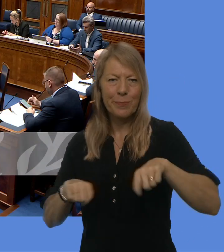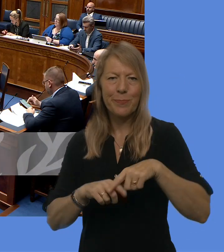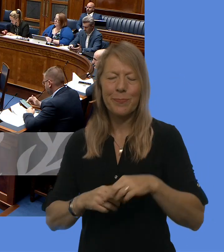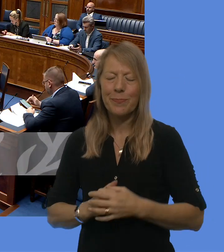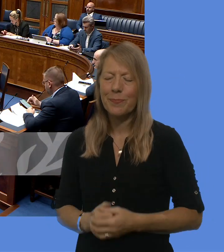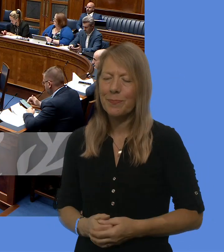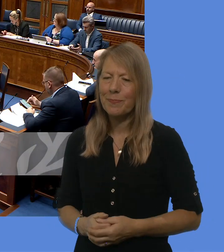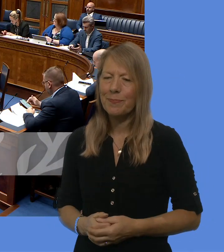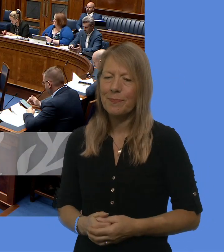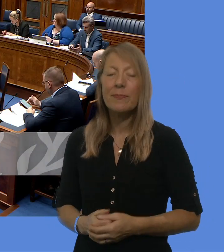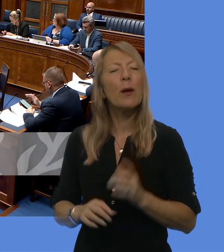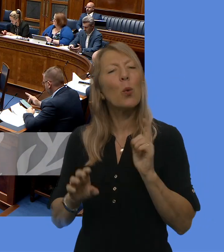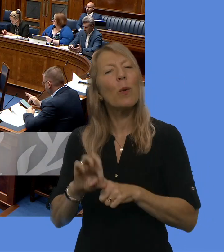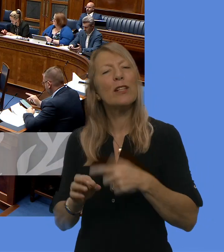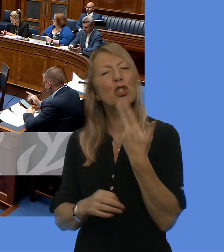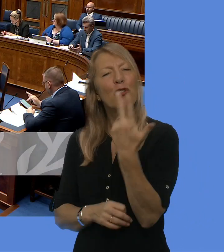Minister.